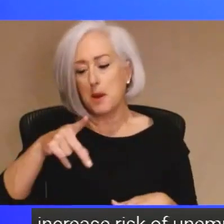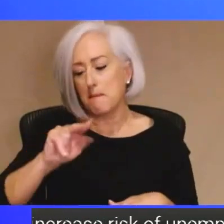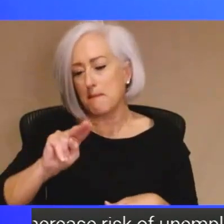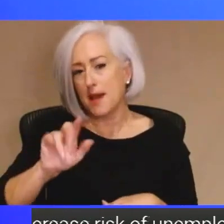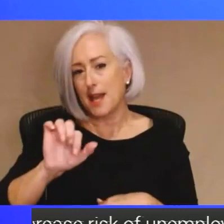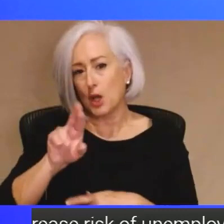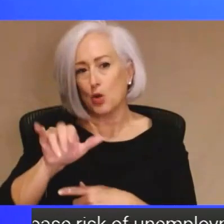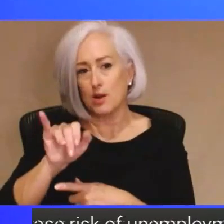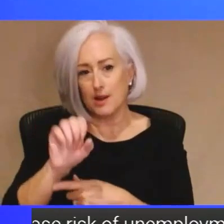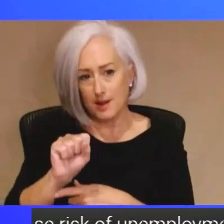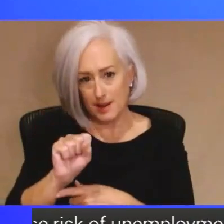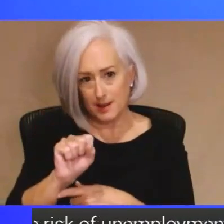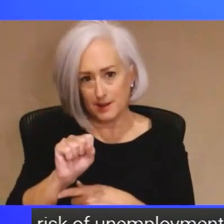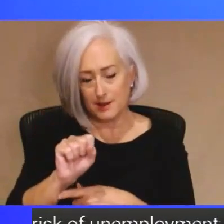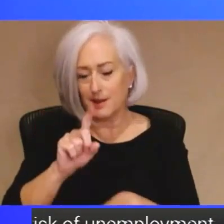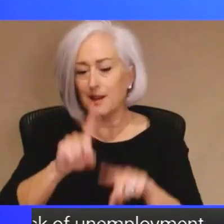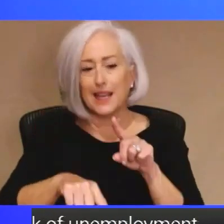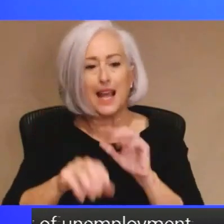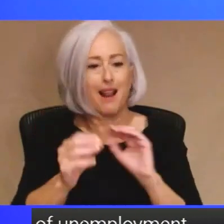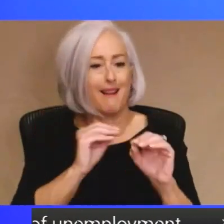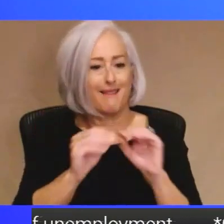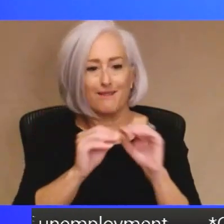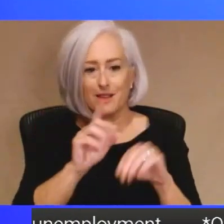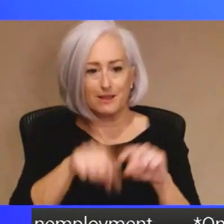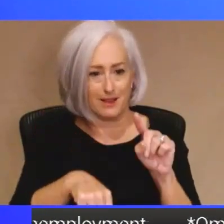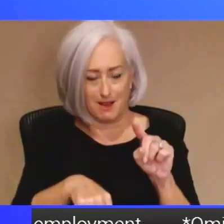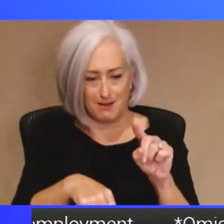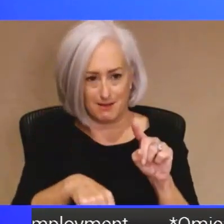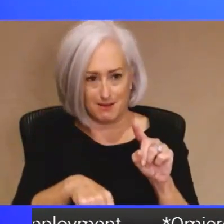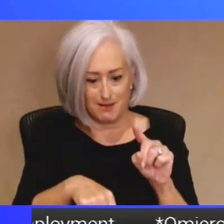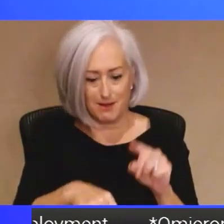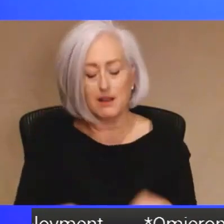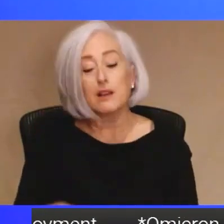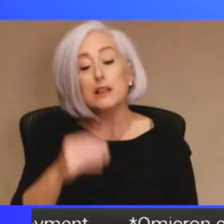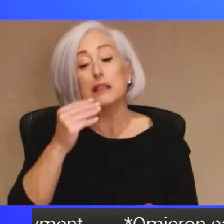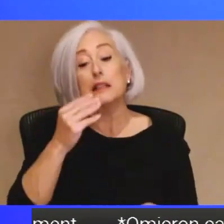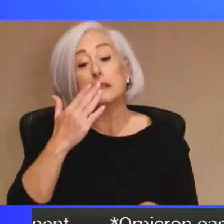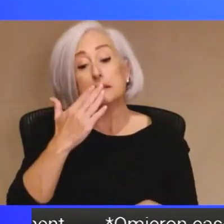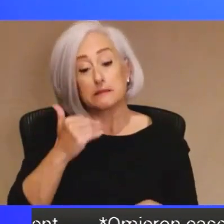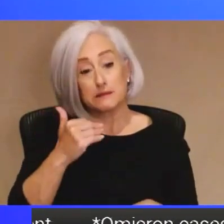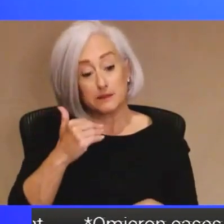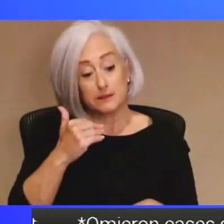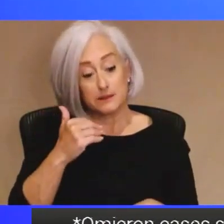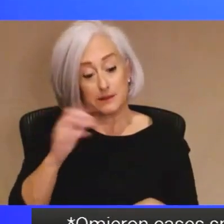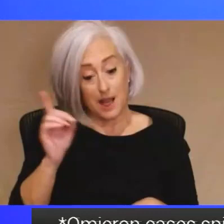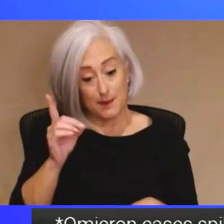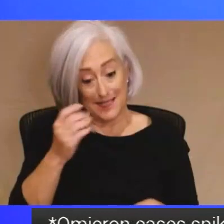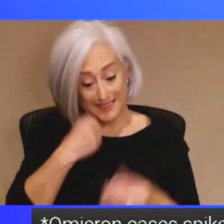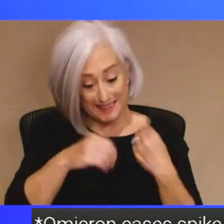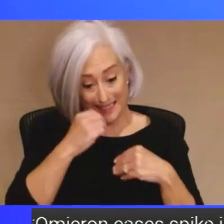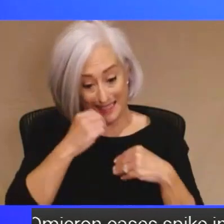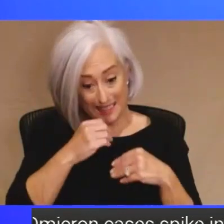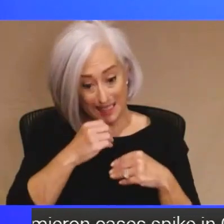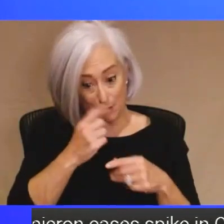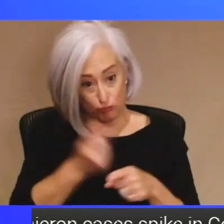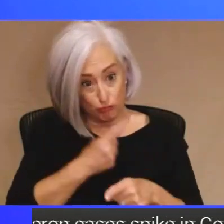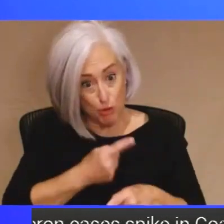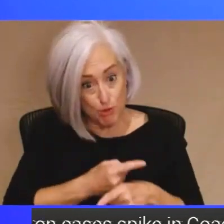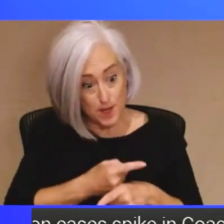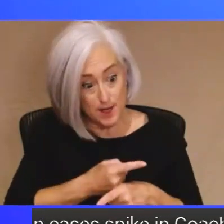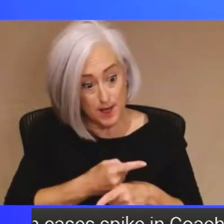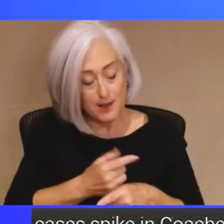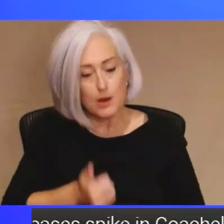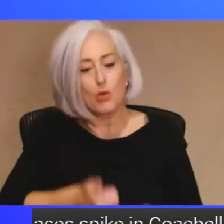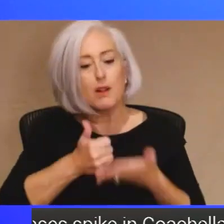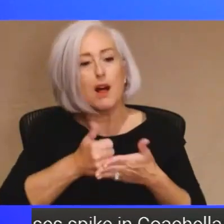been irreversible. Diet is important in controlling the blood sugar so that insulin will work